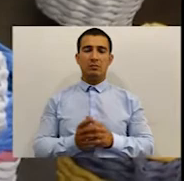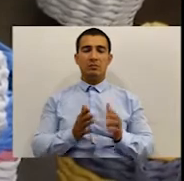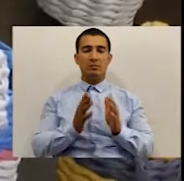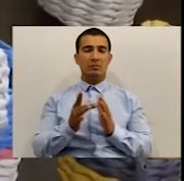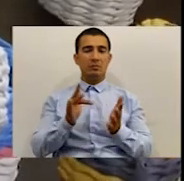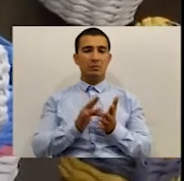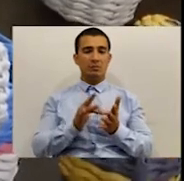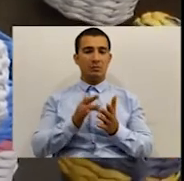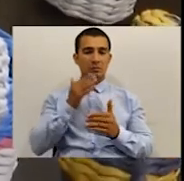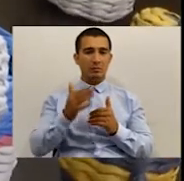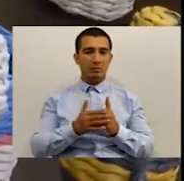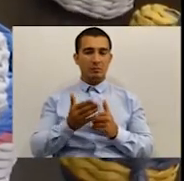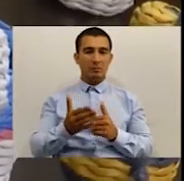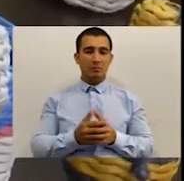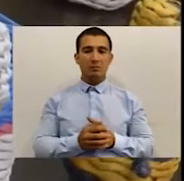O'rtaga yaqin